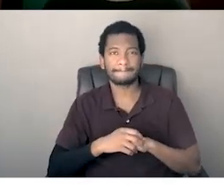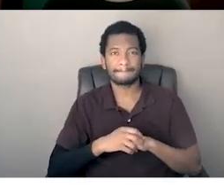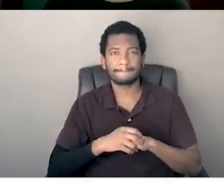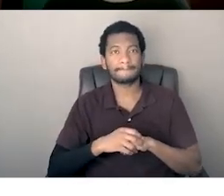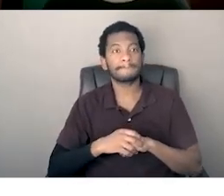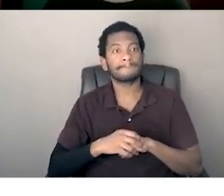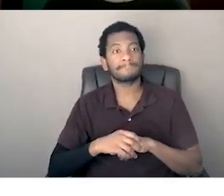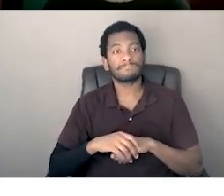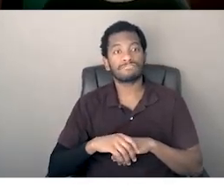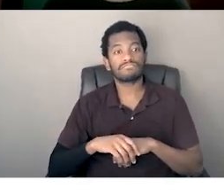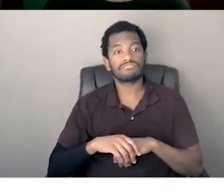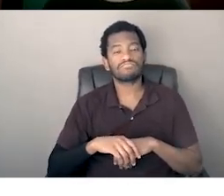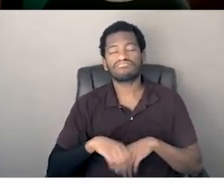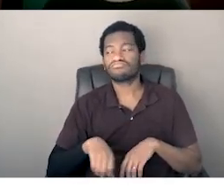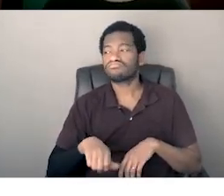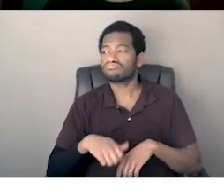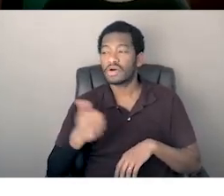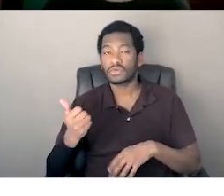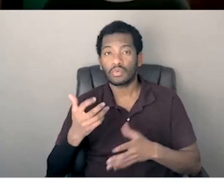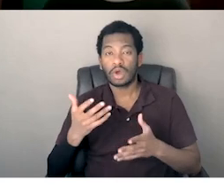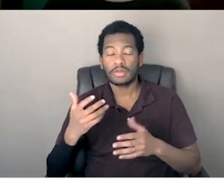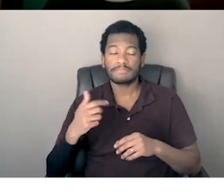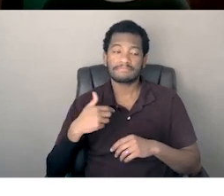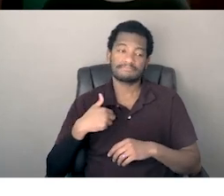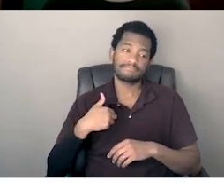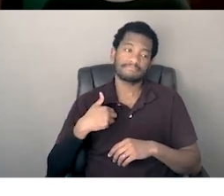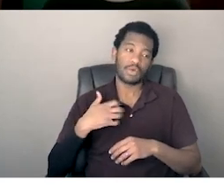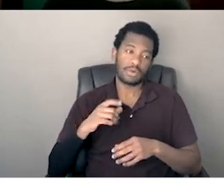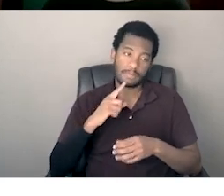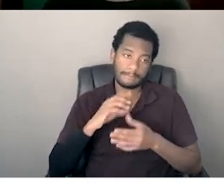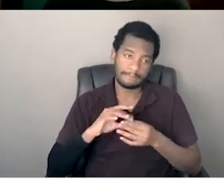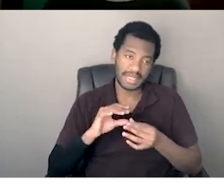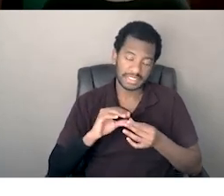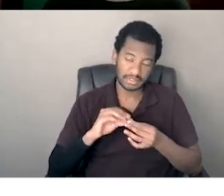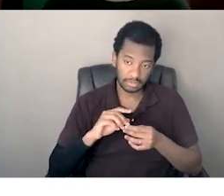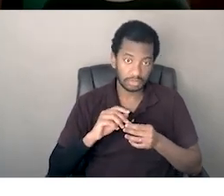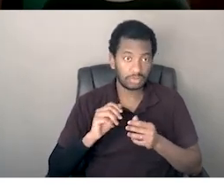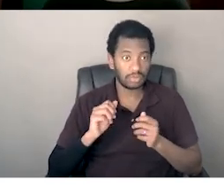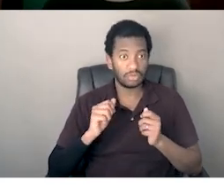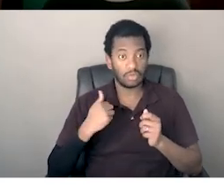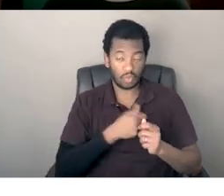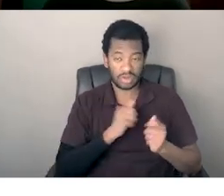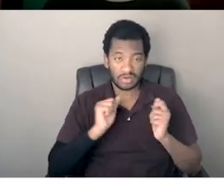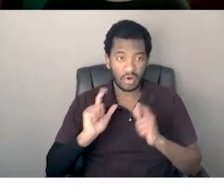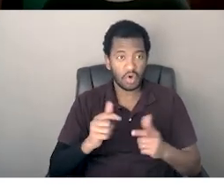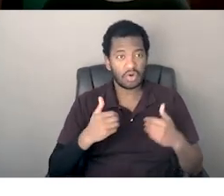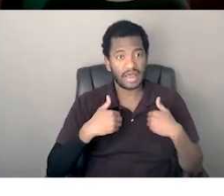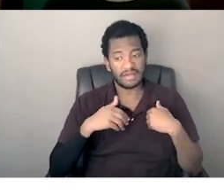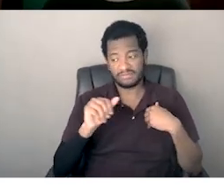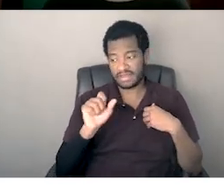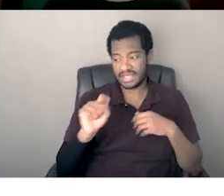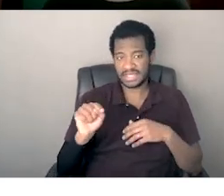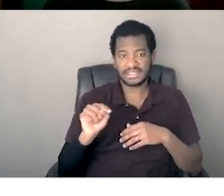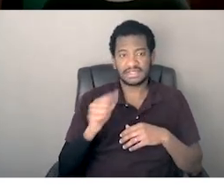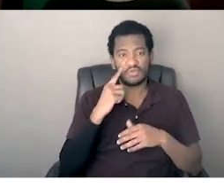And the other point that I'll raise is that we actually all have assets in each area,